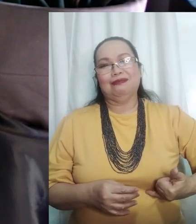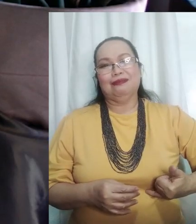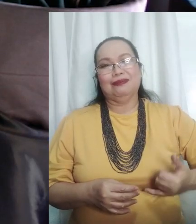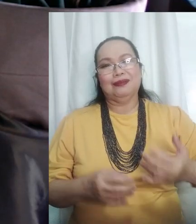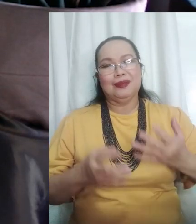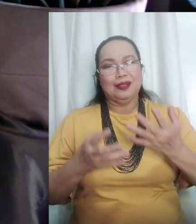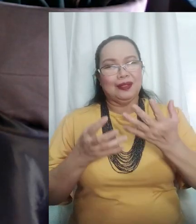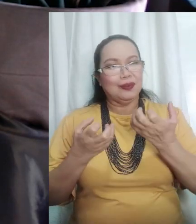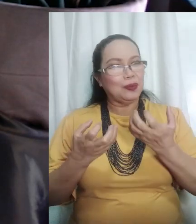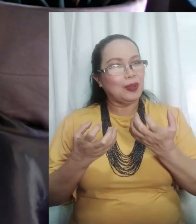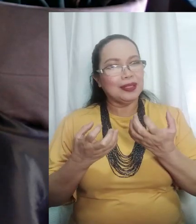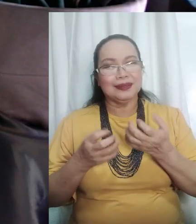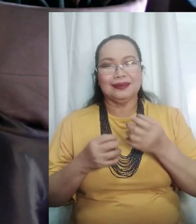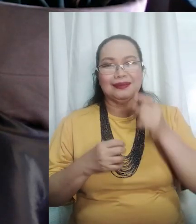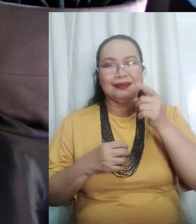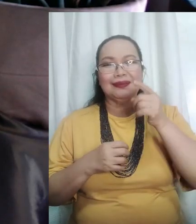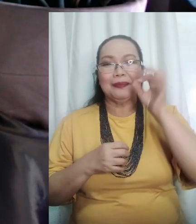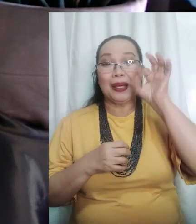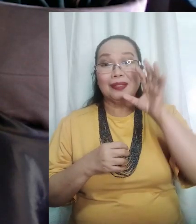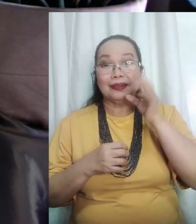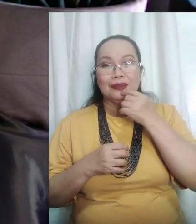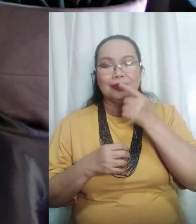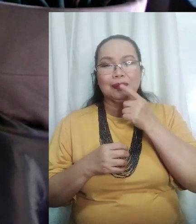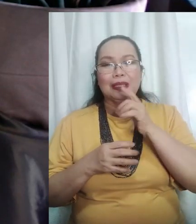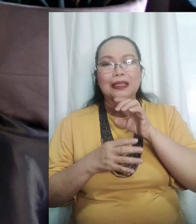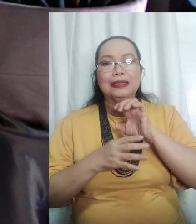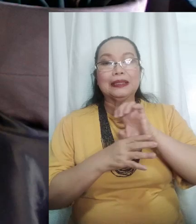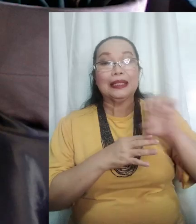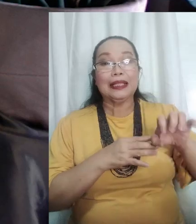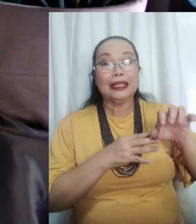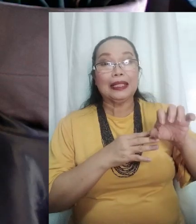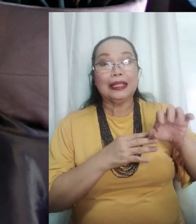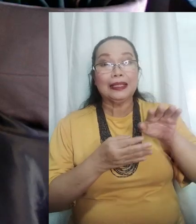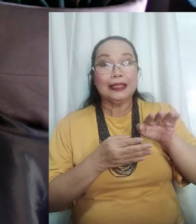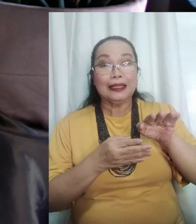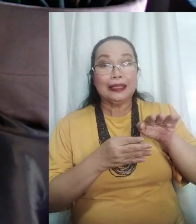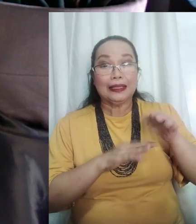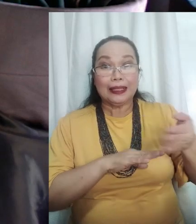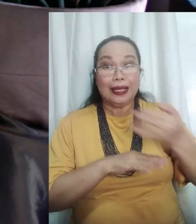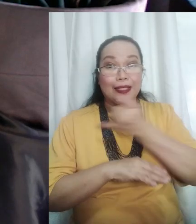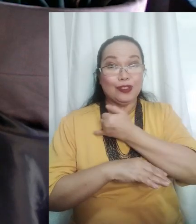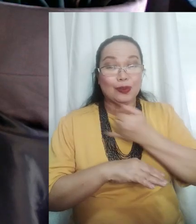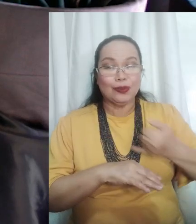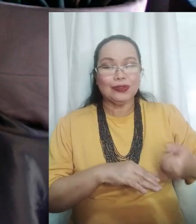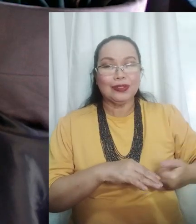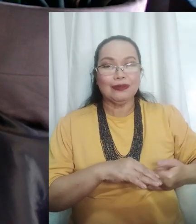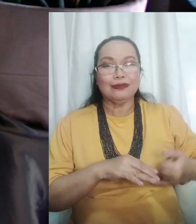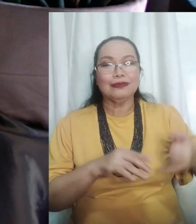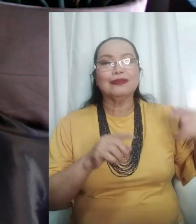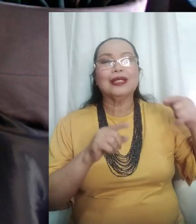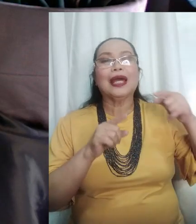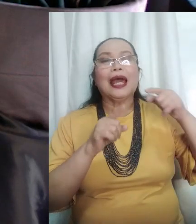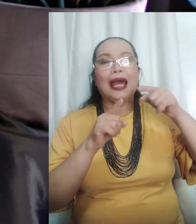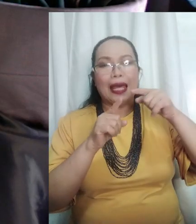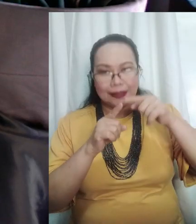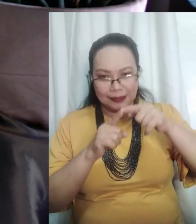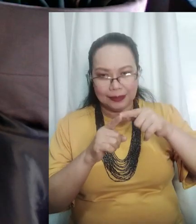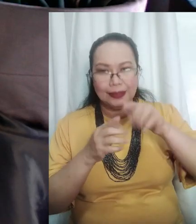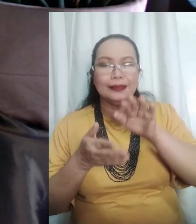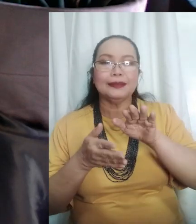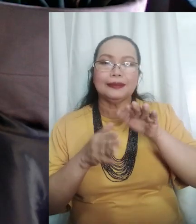I would like to jump right at the very end of his life. Verse 19, Genesis 50.